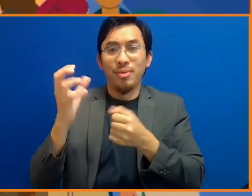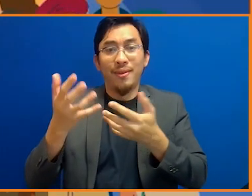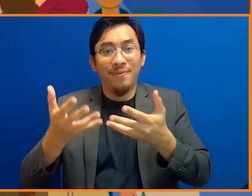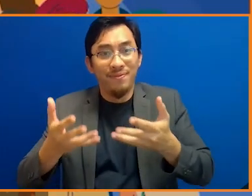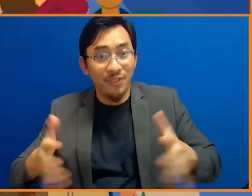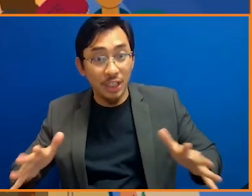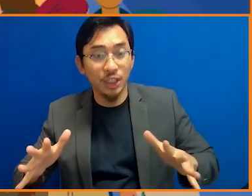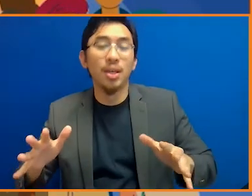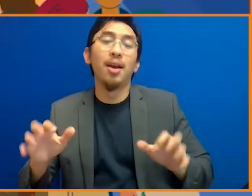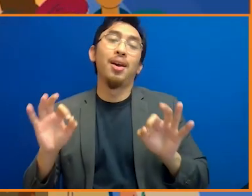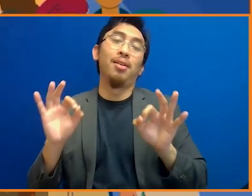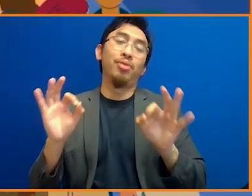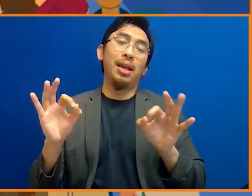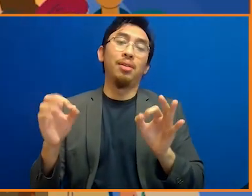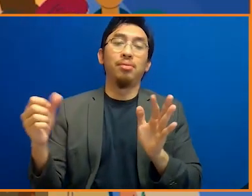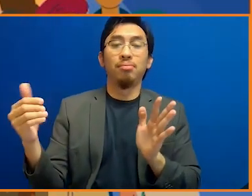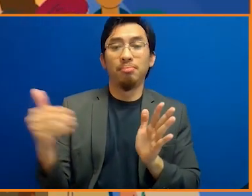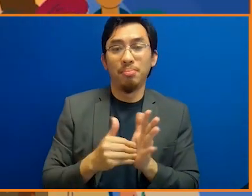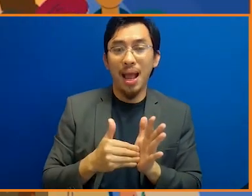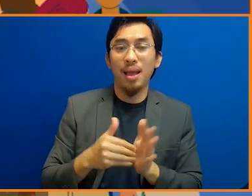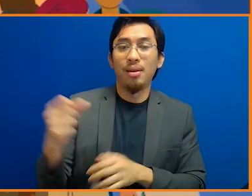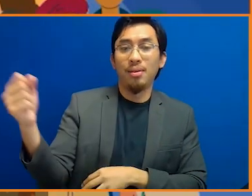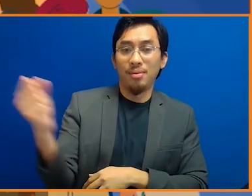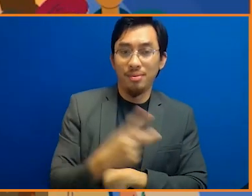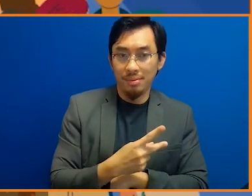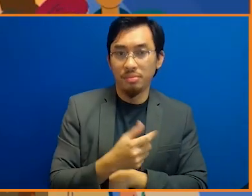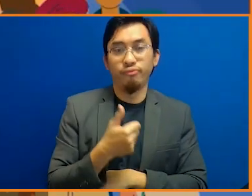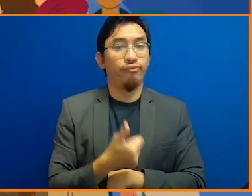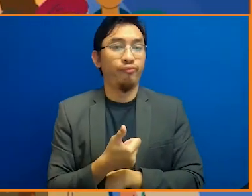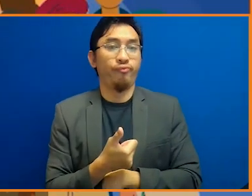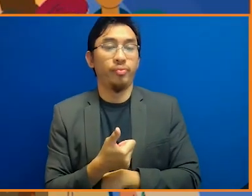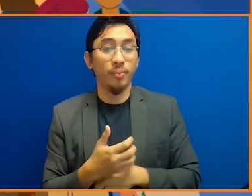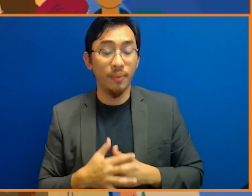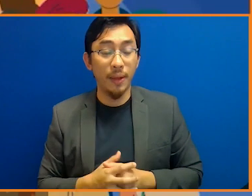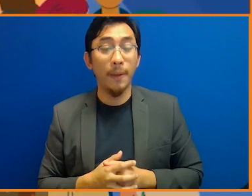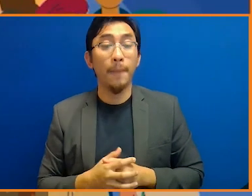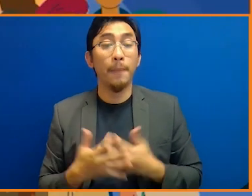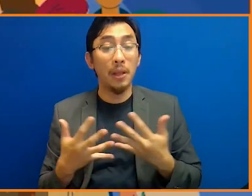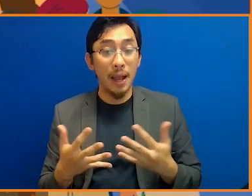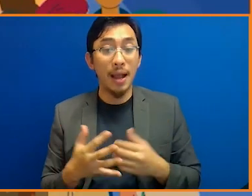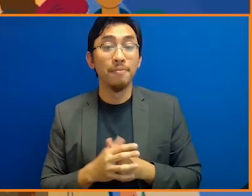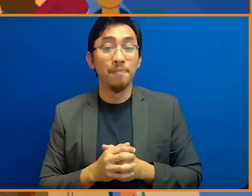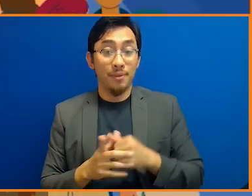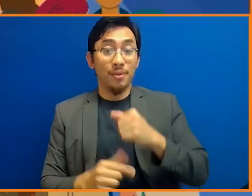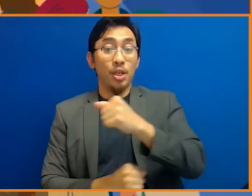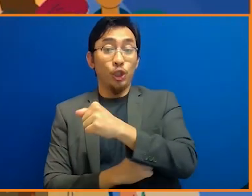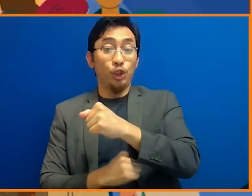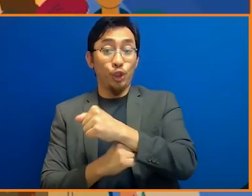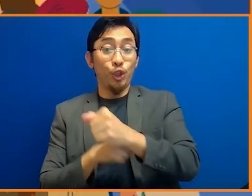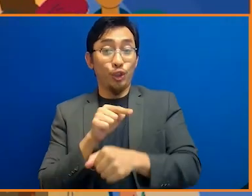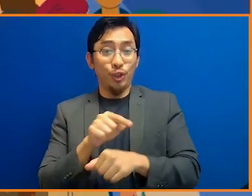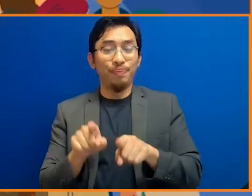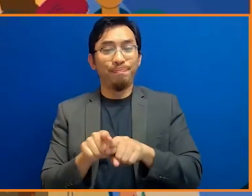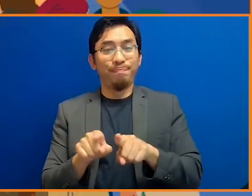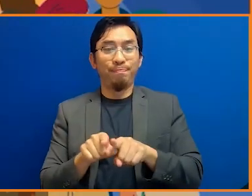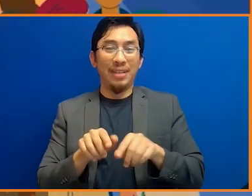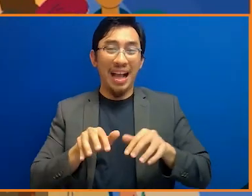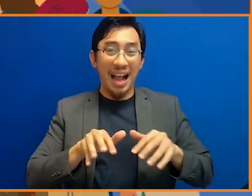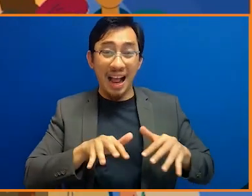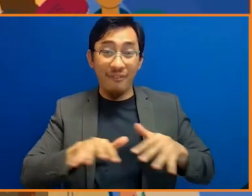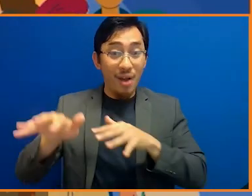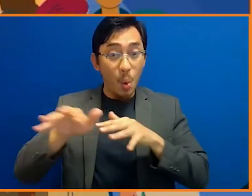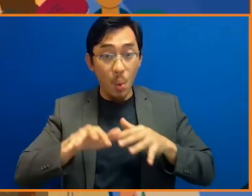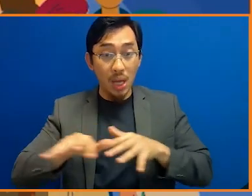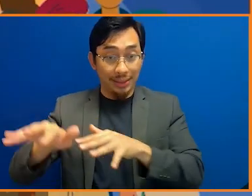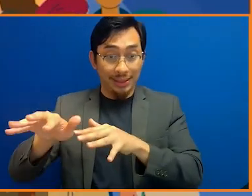the warning. And sorry for back and forth, but for structure itself and also for